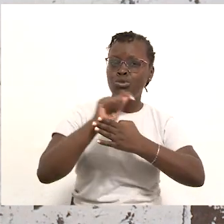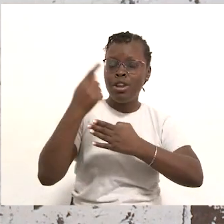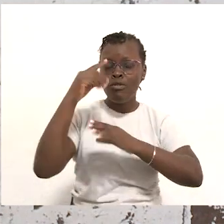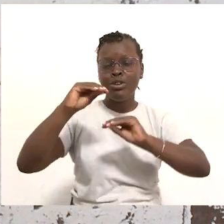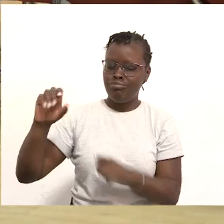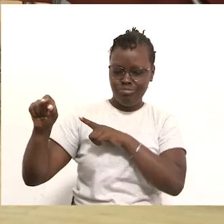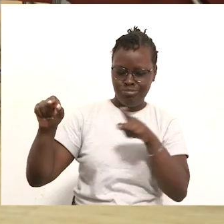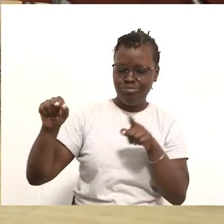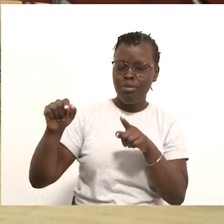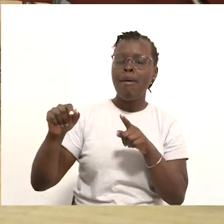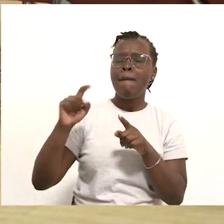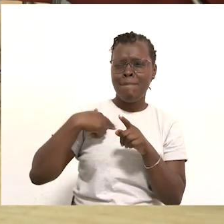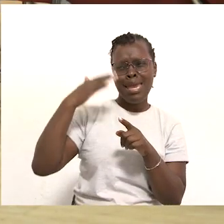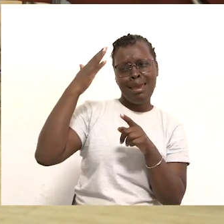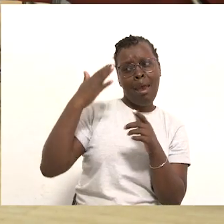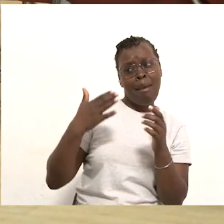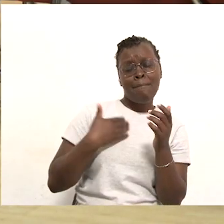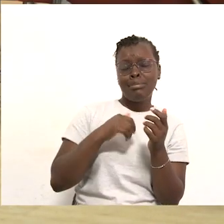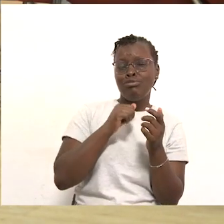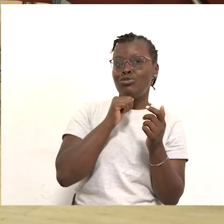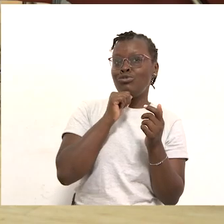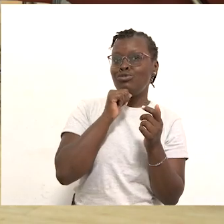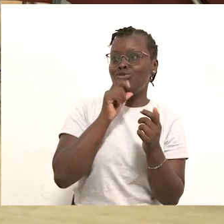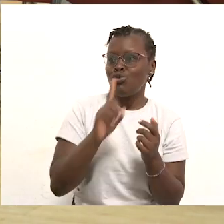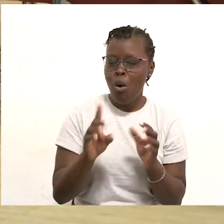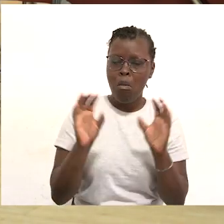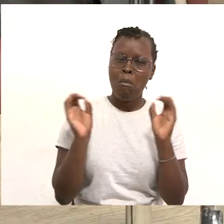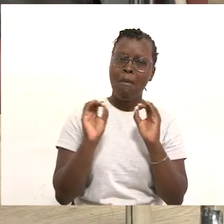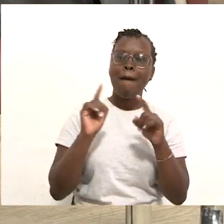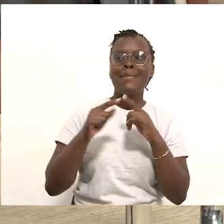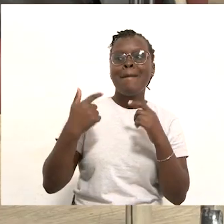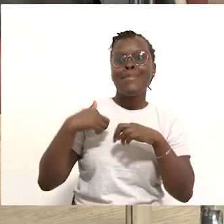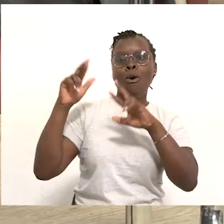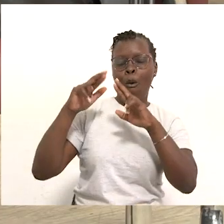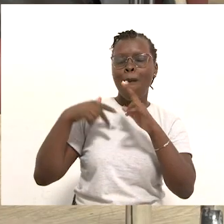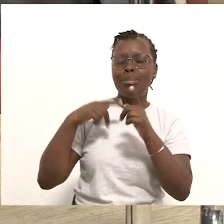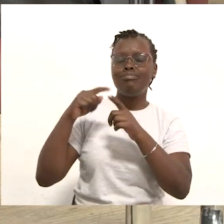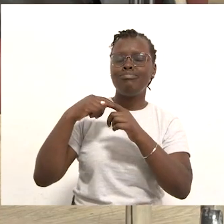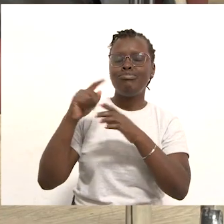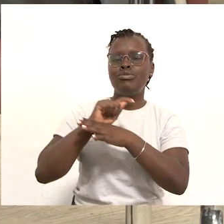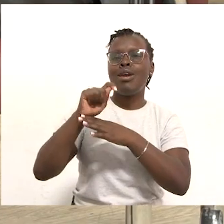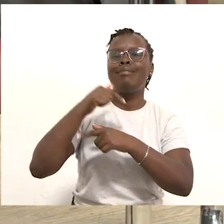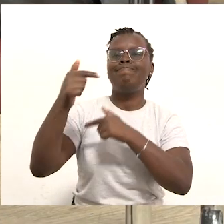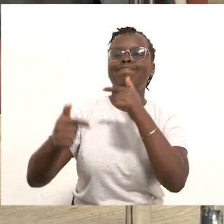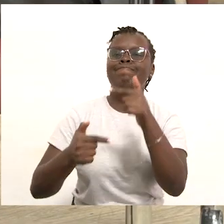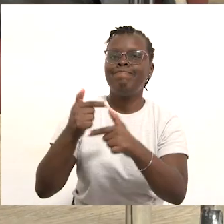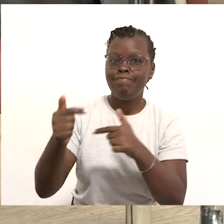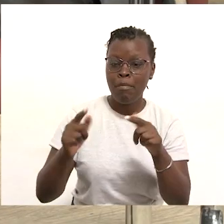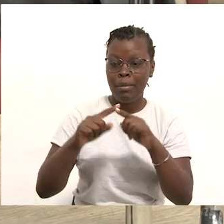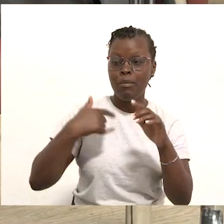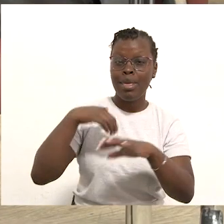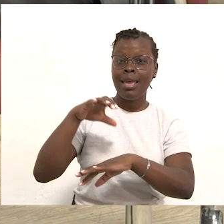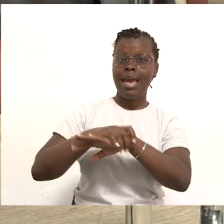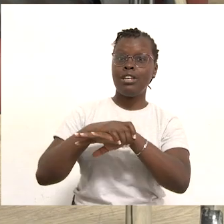being implemented? The trainings have been going on, retooling of those teachers, and we've been getting those reports because